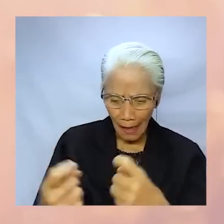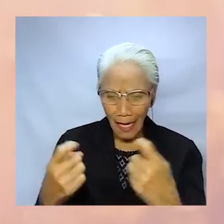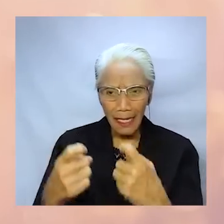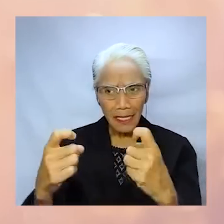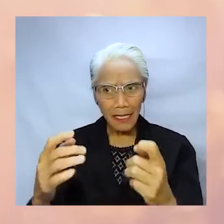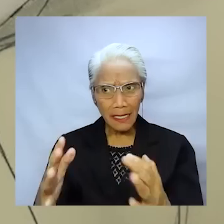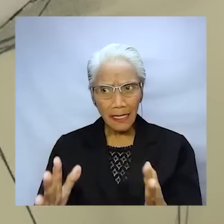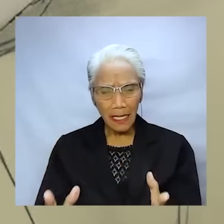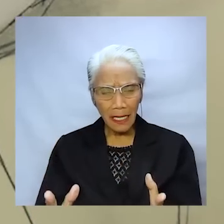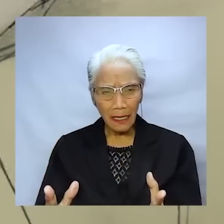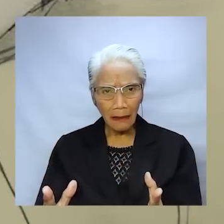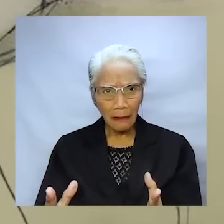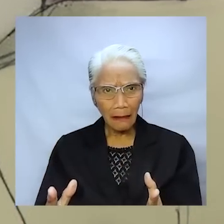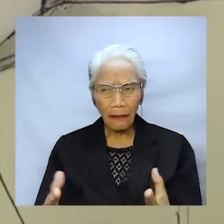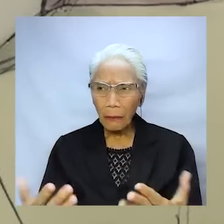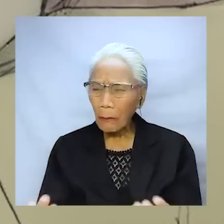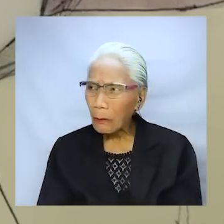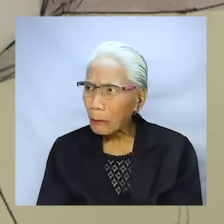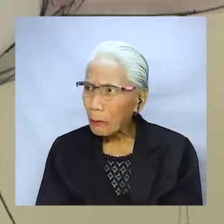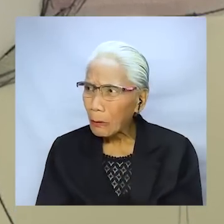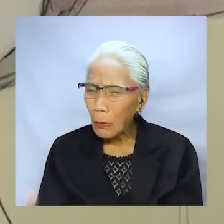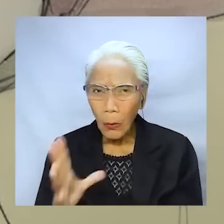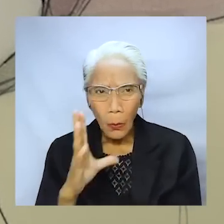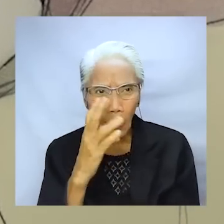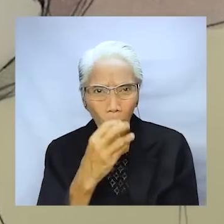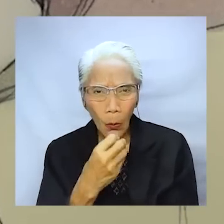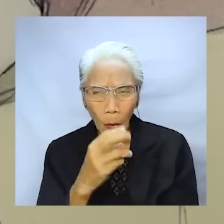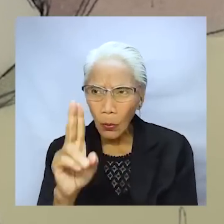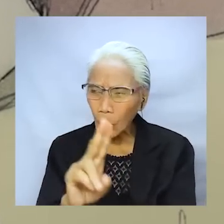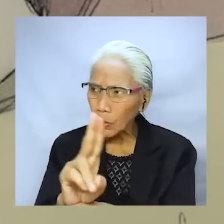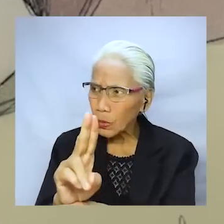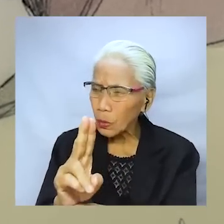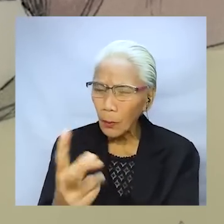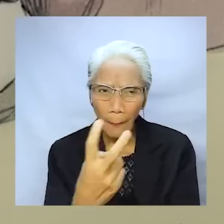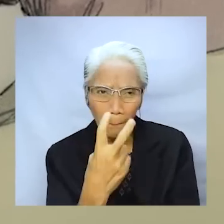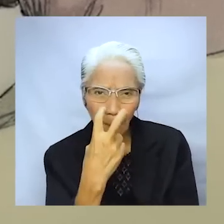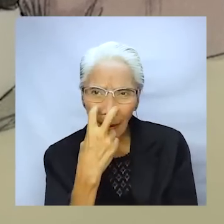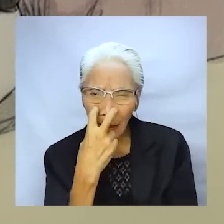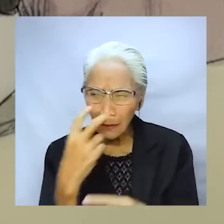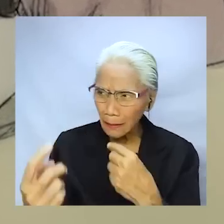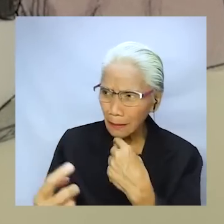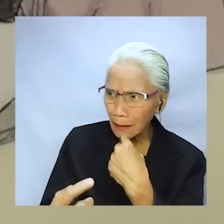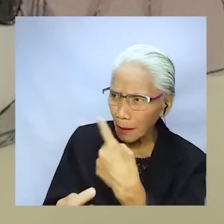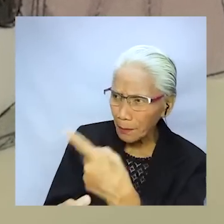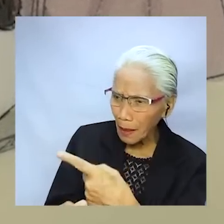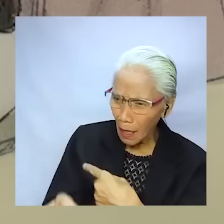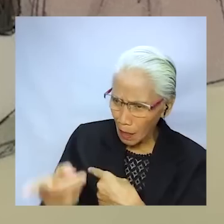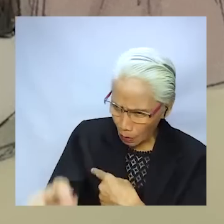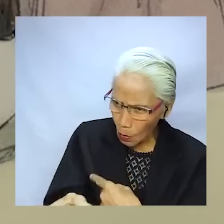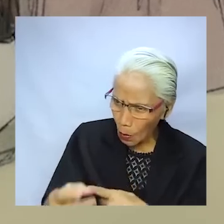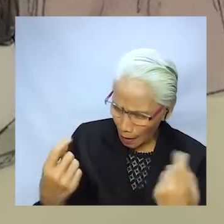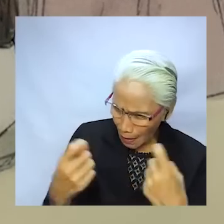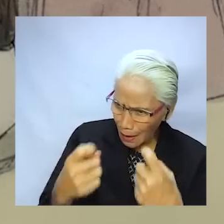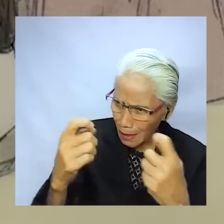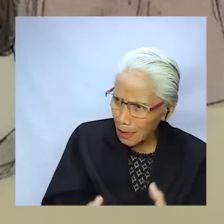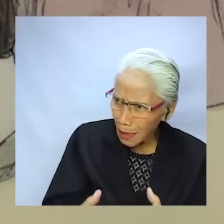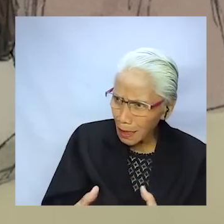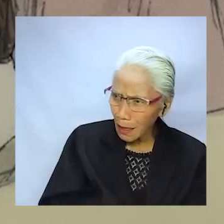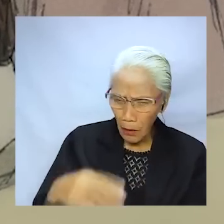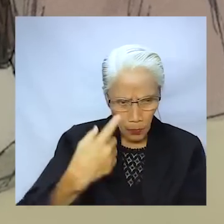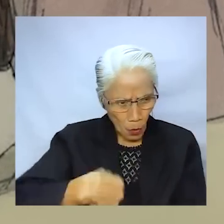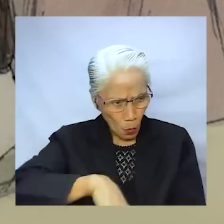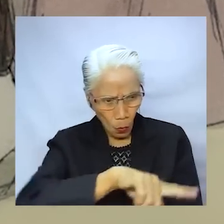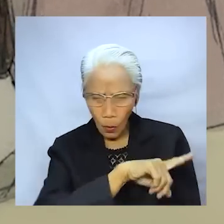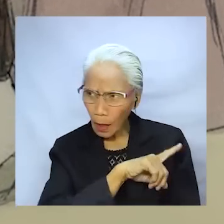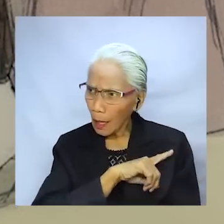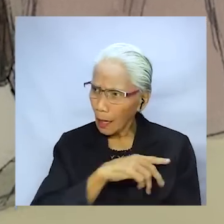low rank. You used to be blind. You are a sinner yourself. We are the experts.